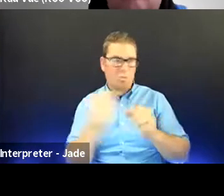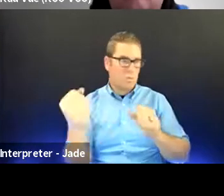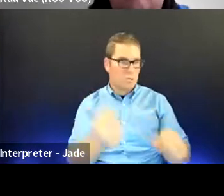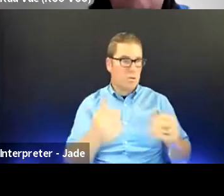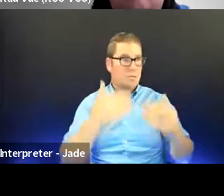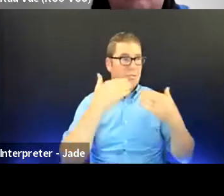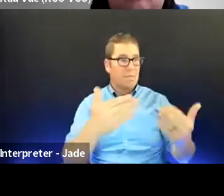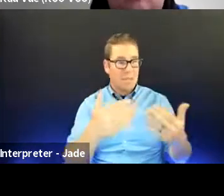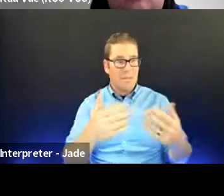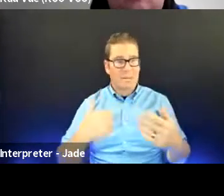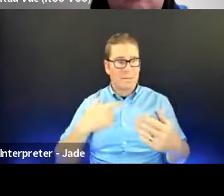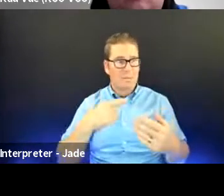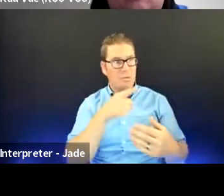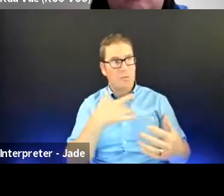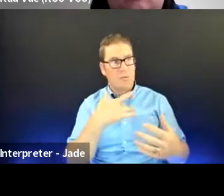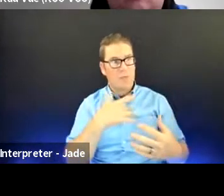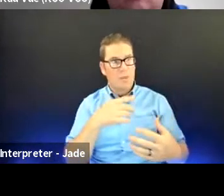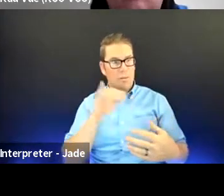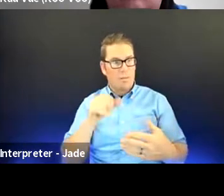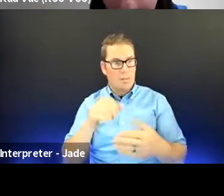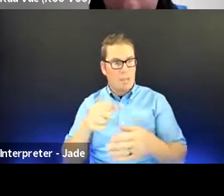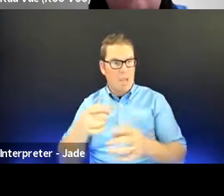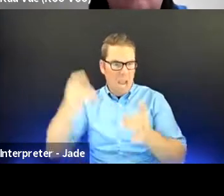to chime in on this, these questions?